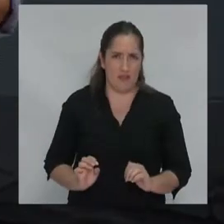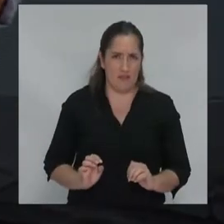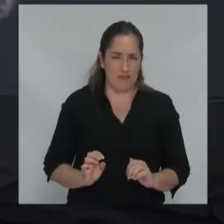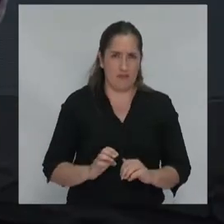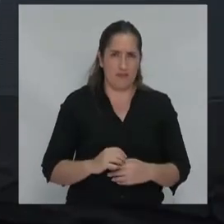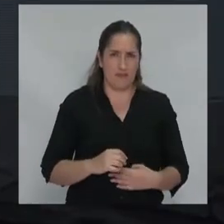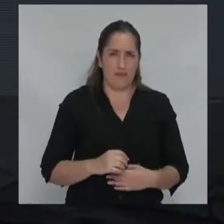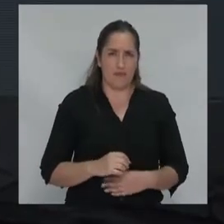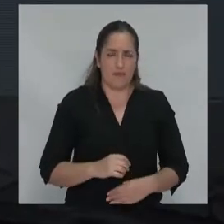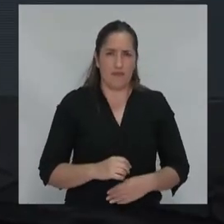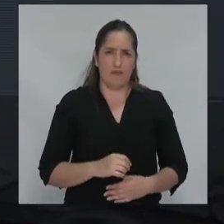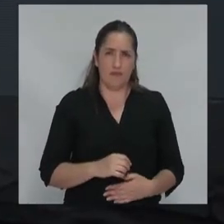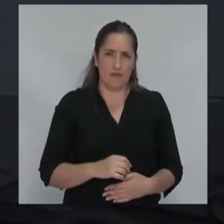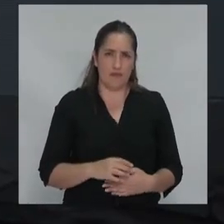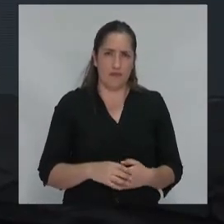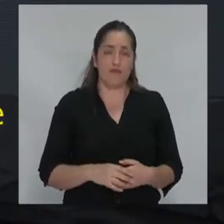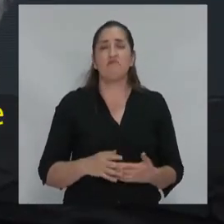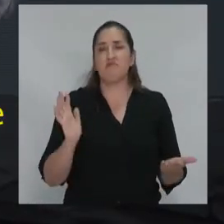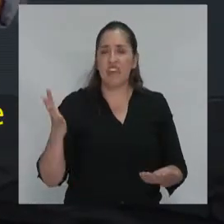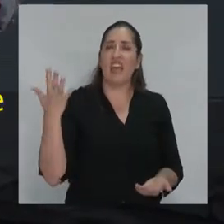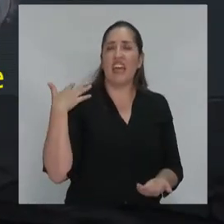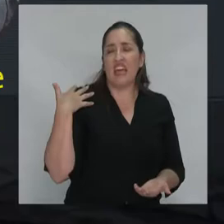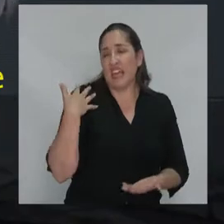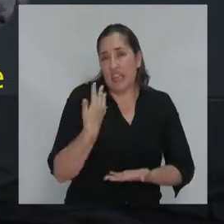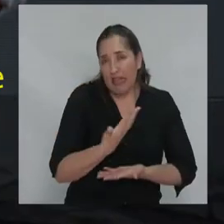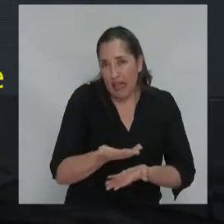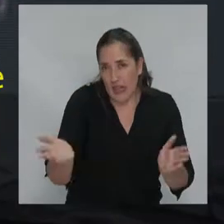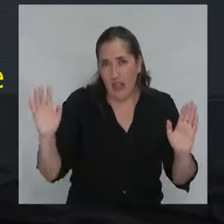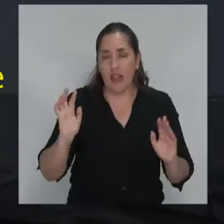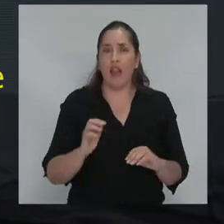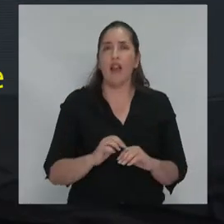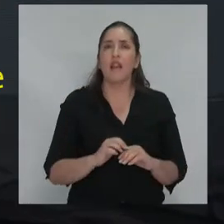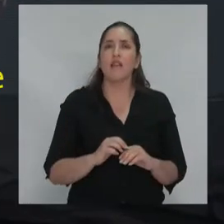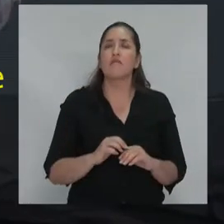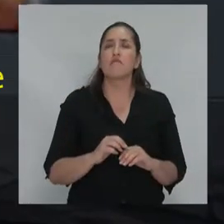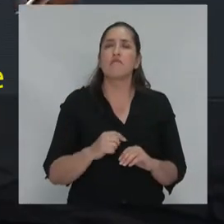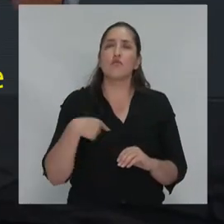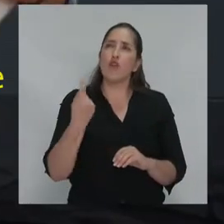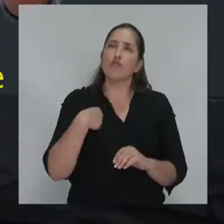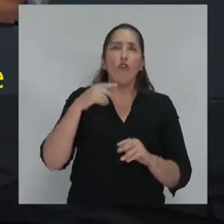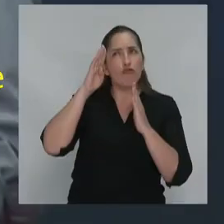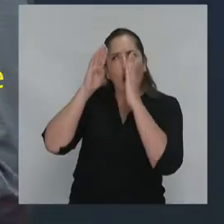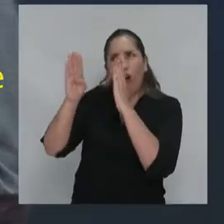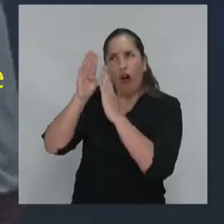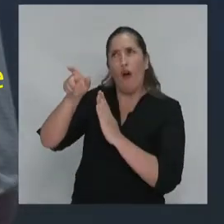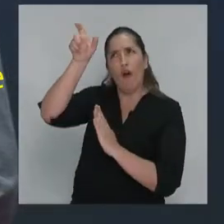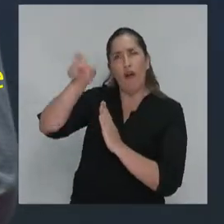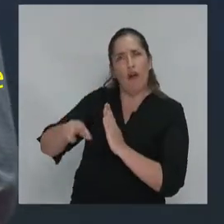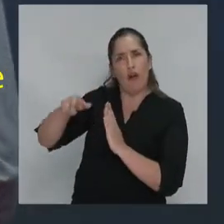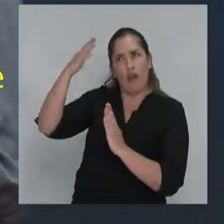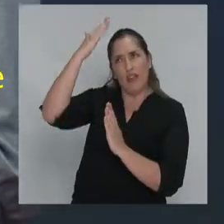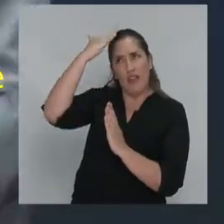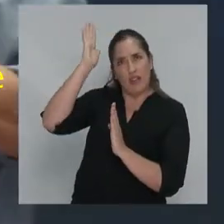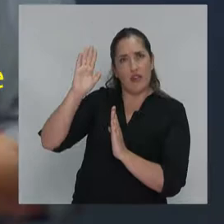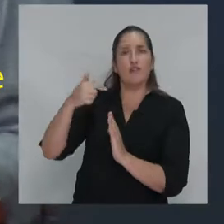And all too often, we are focused only on candidates. As you heard, I worked with Bernie Sanders for